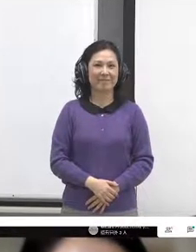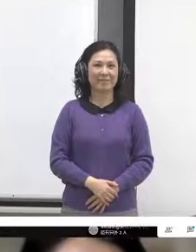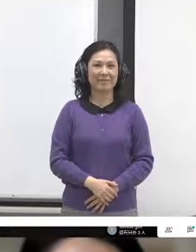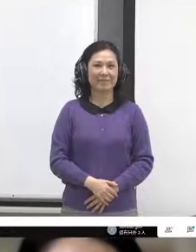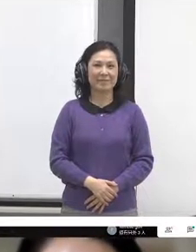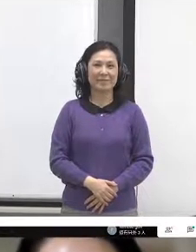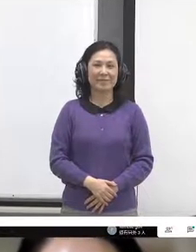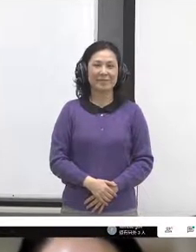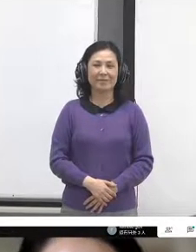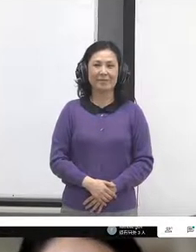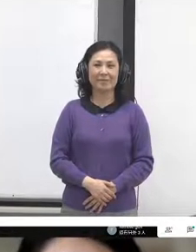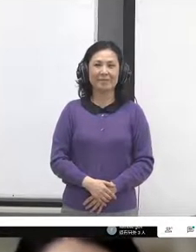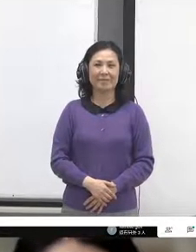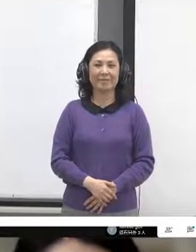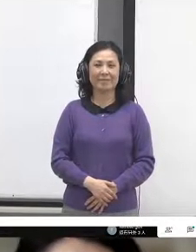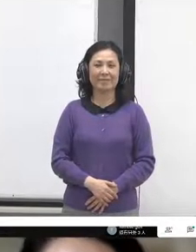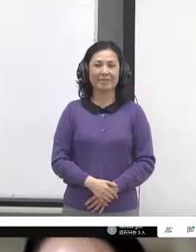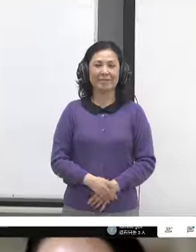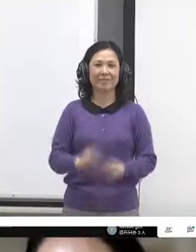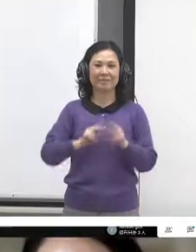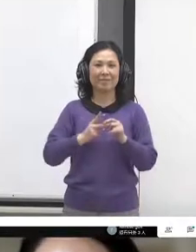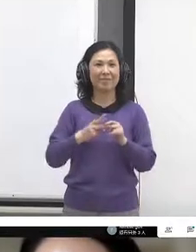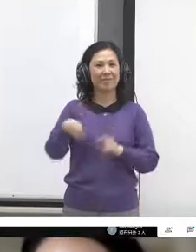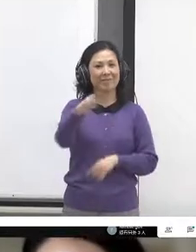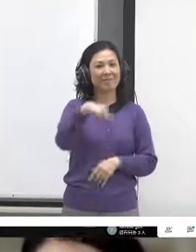I will share story